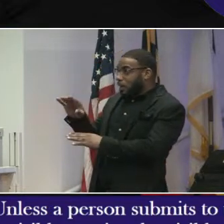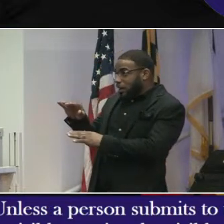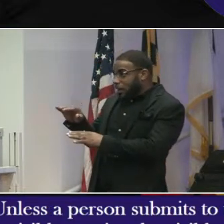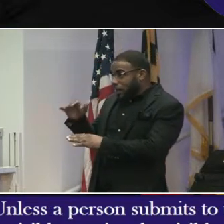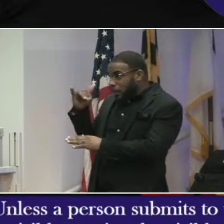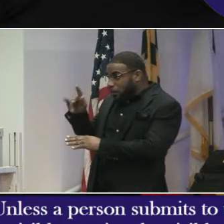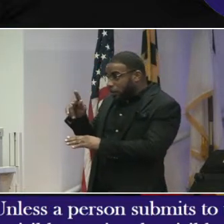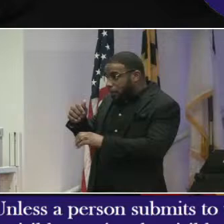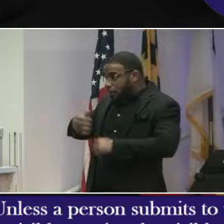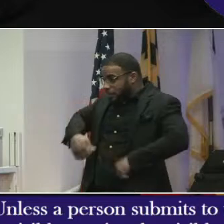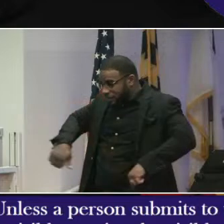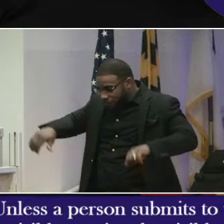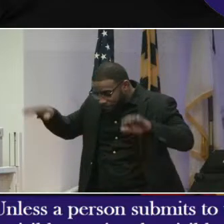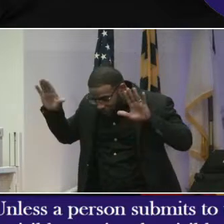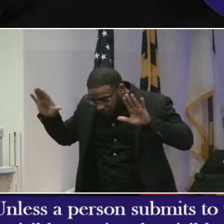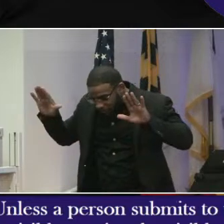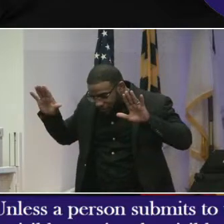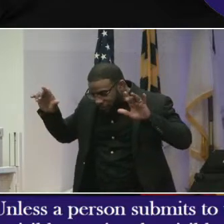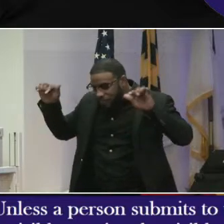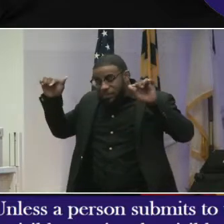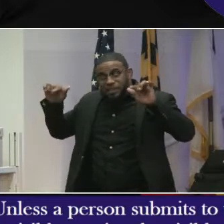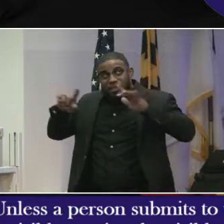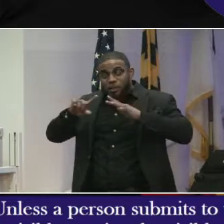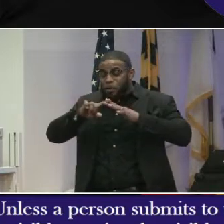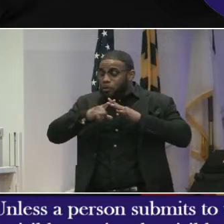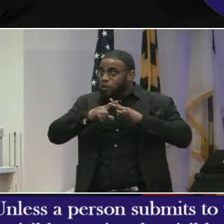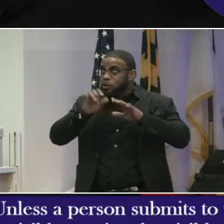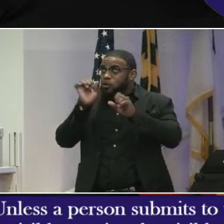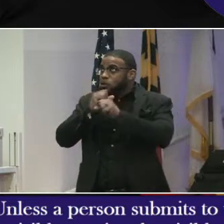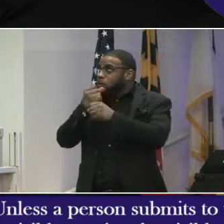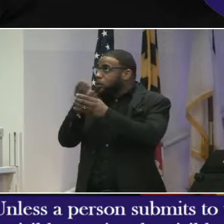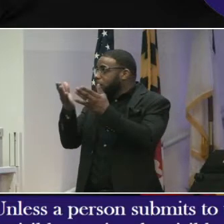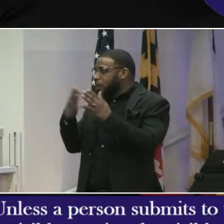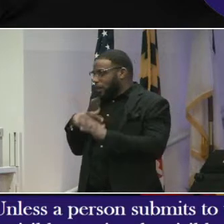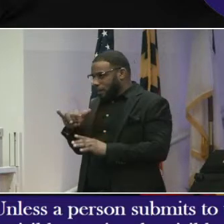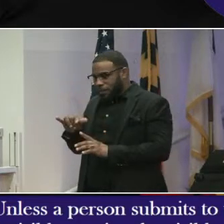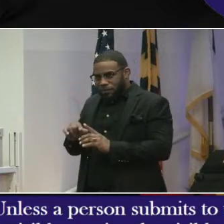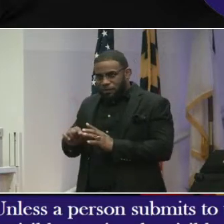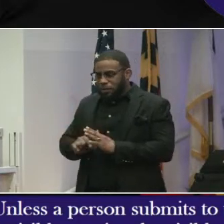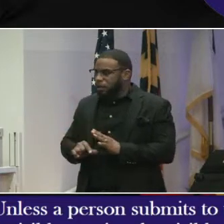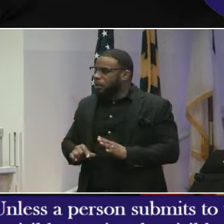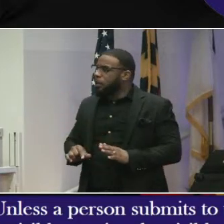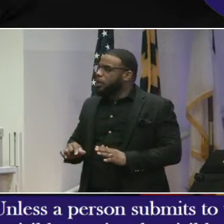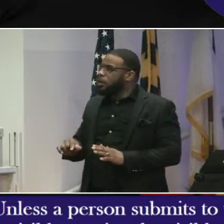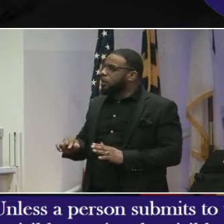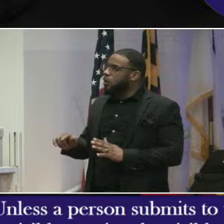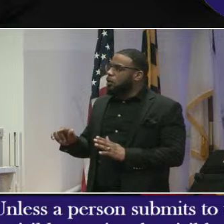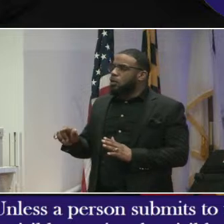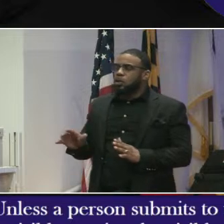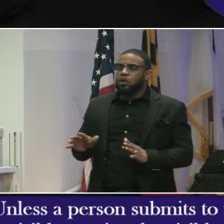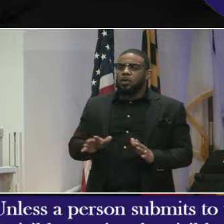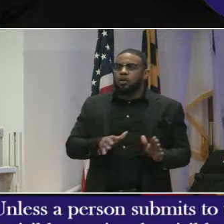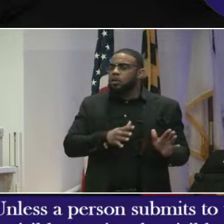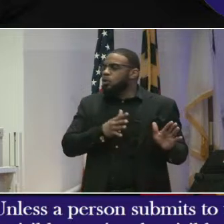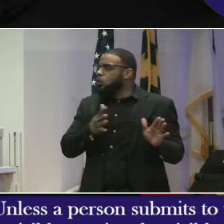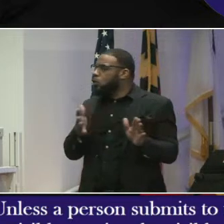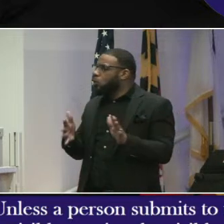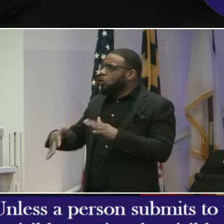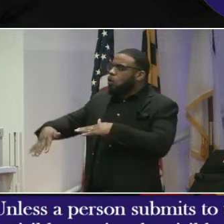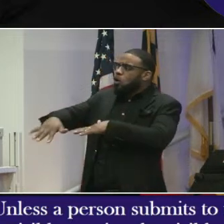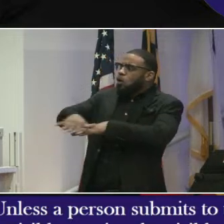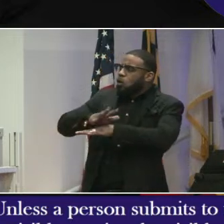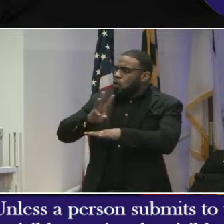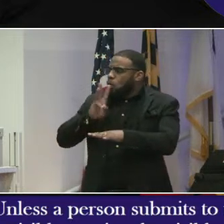person submits to this original creation," I like this version, "the wind hovering over the